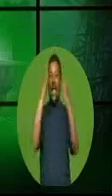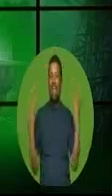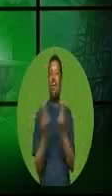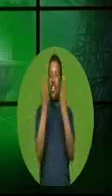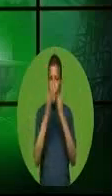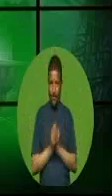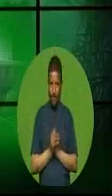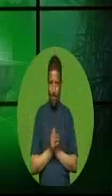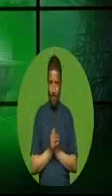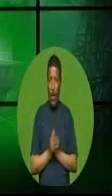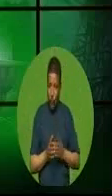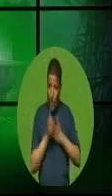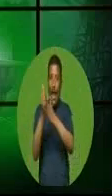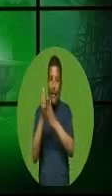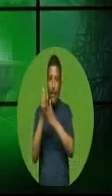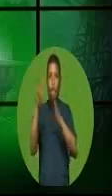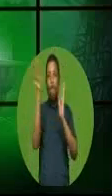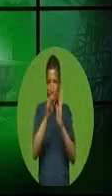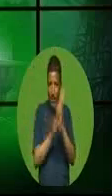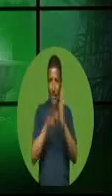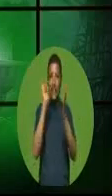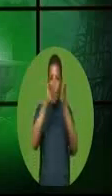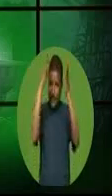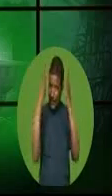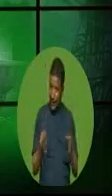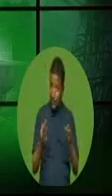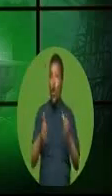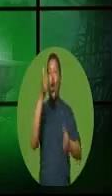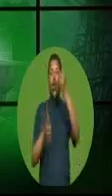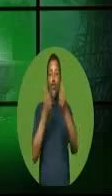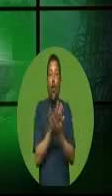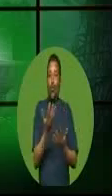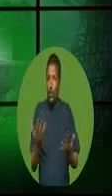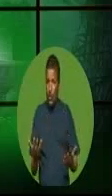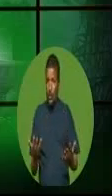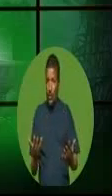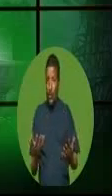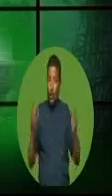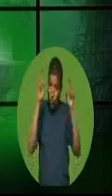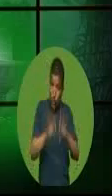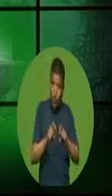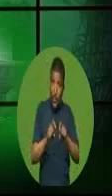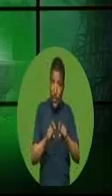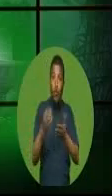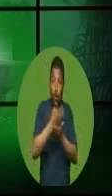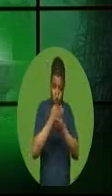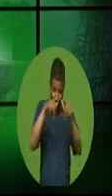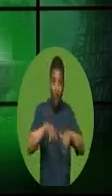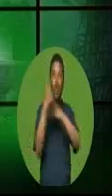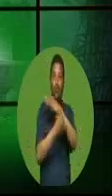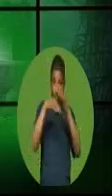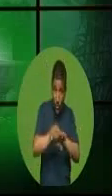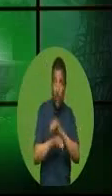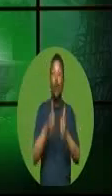as two guiding principles that determine which commodities should be produced locally and